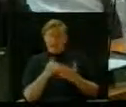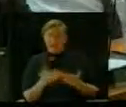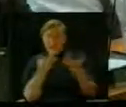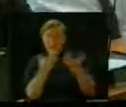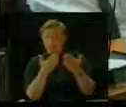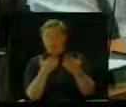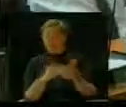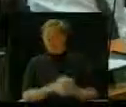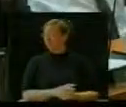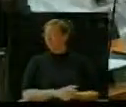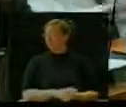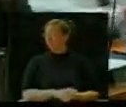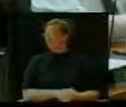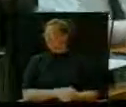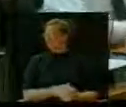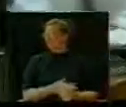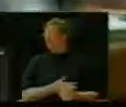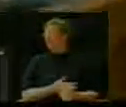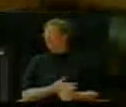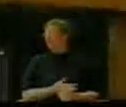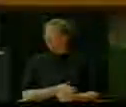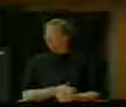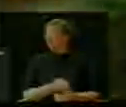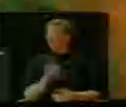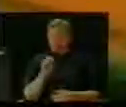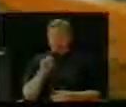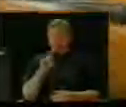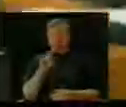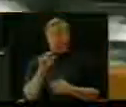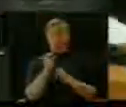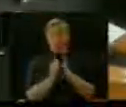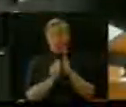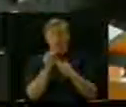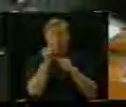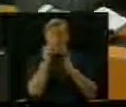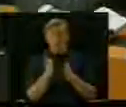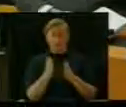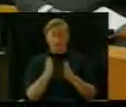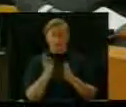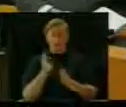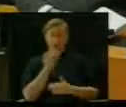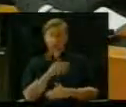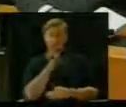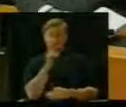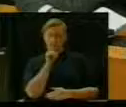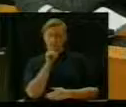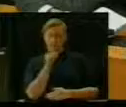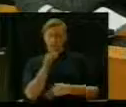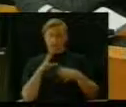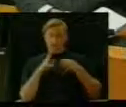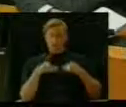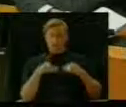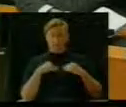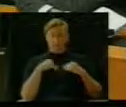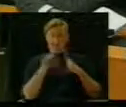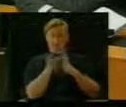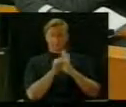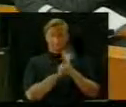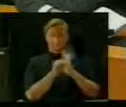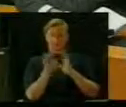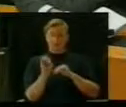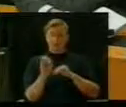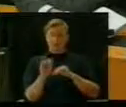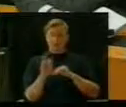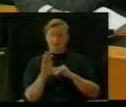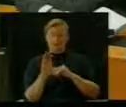let's earn them. Is that a motion? Mr. Law Director. And I second. Mr. Law Director, we not accept